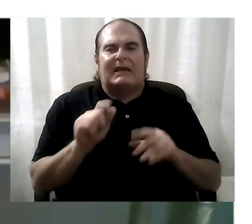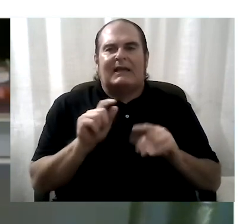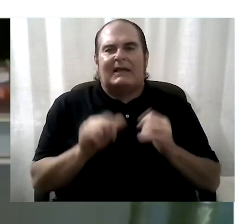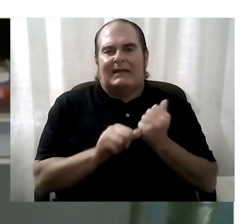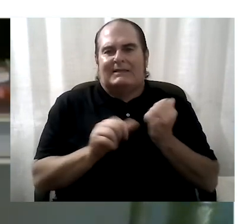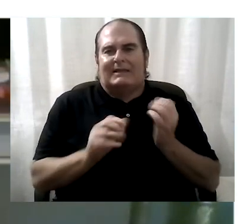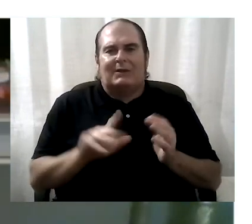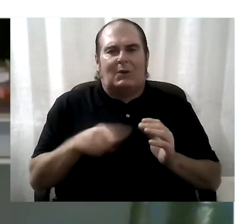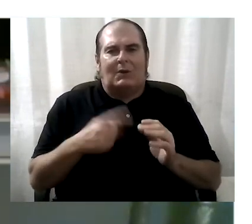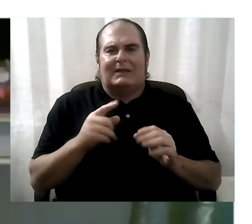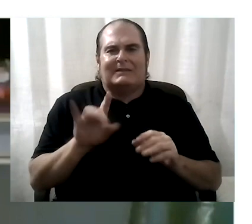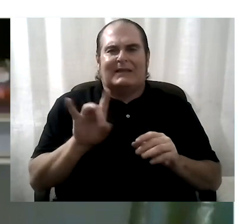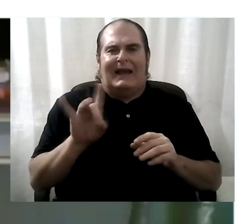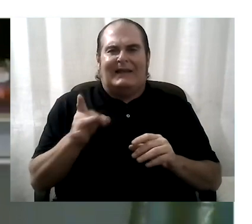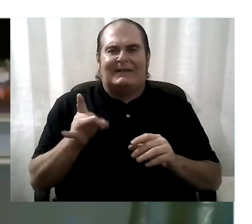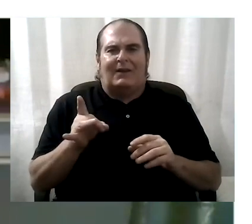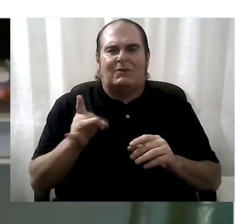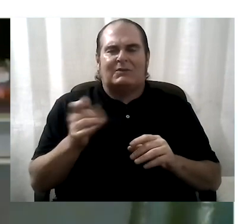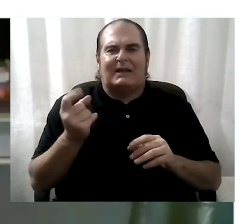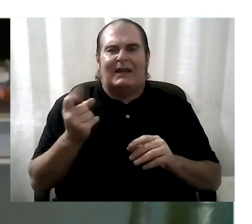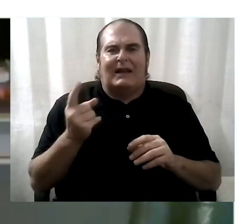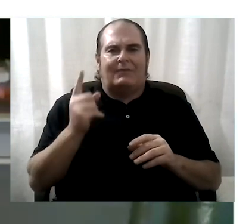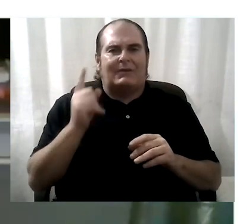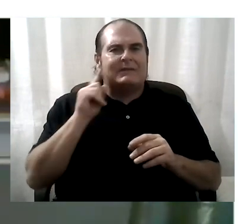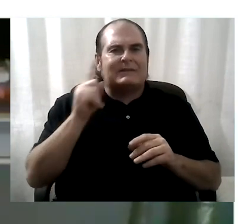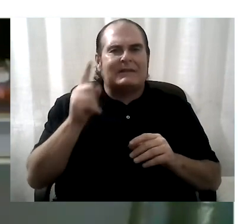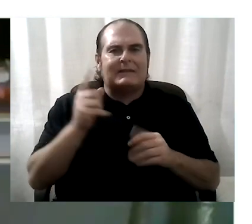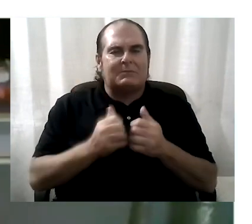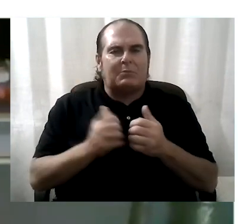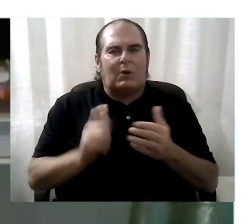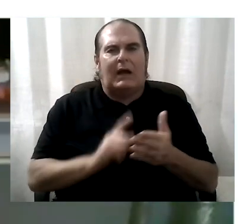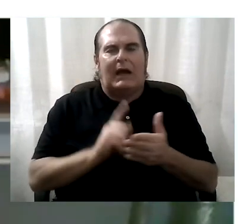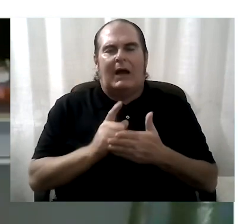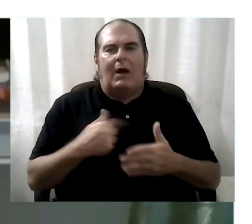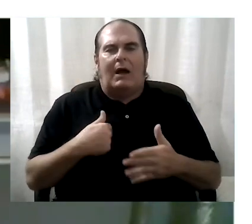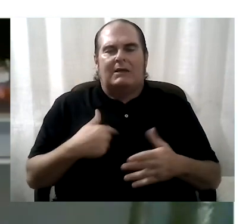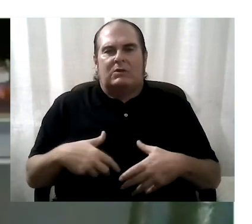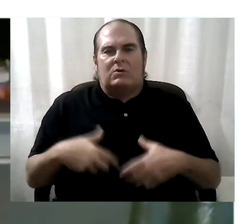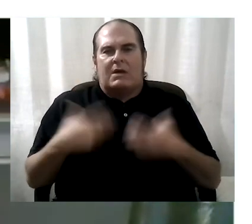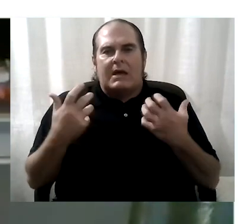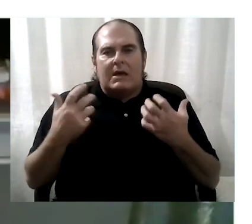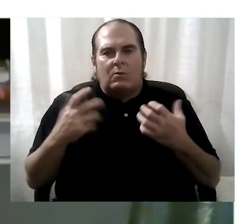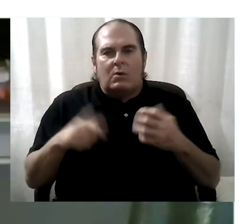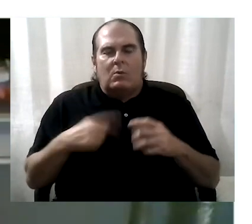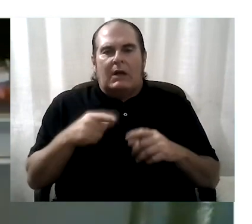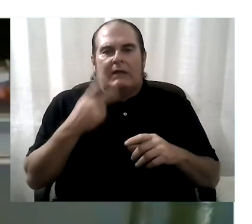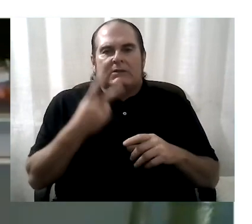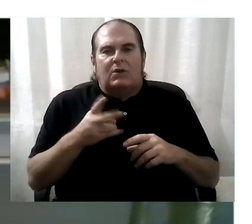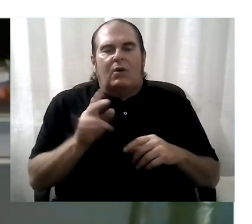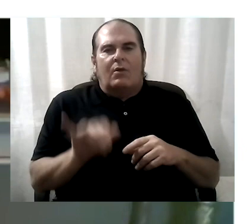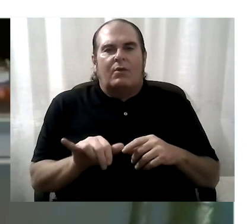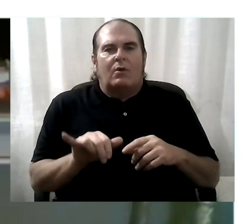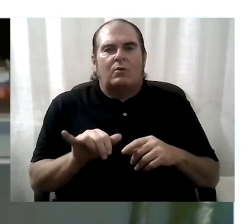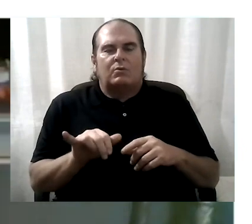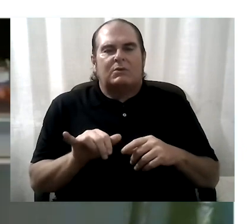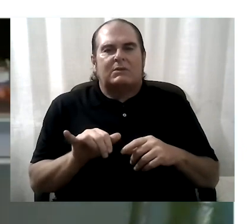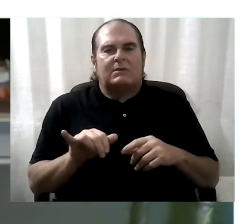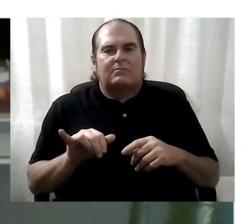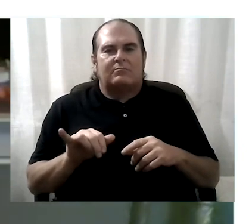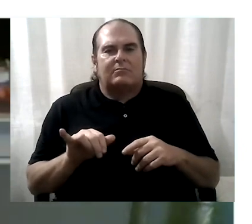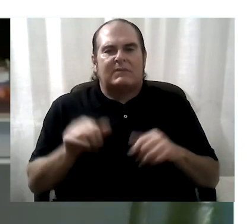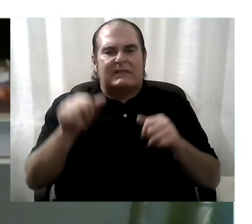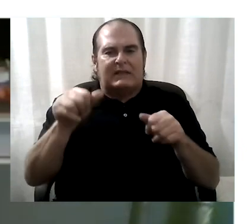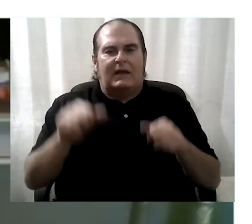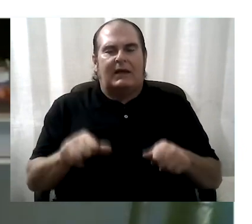$8.11 per hour. And so I got so angry one time when I saw these signs,